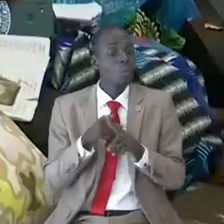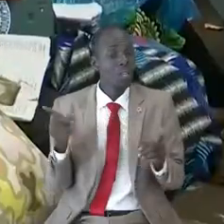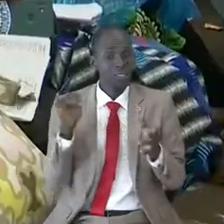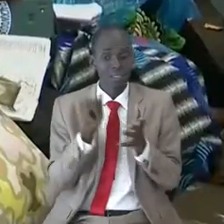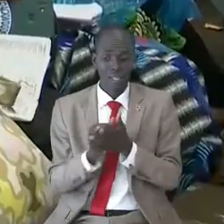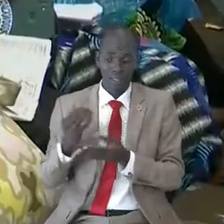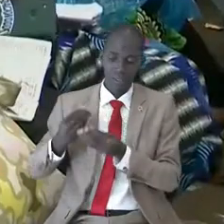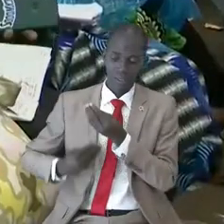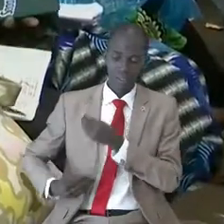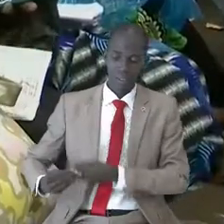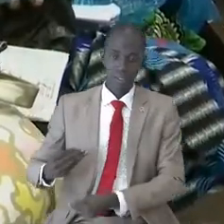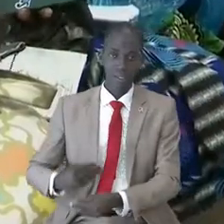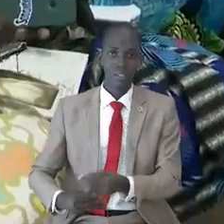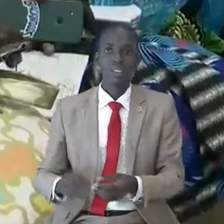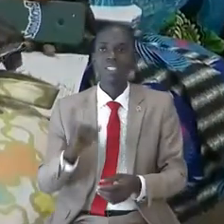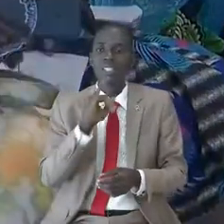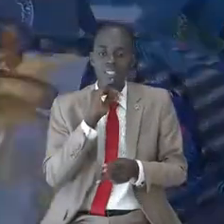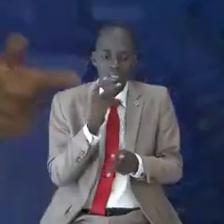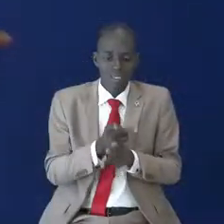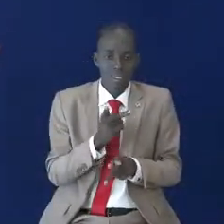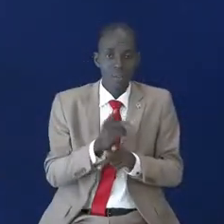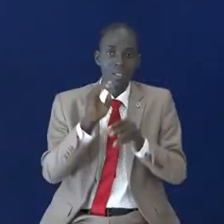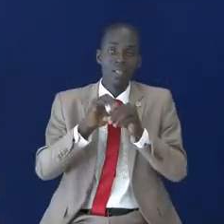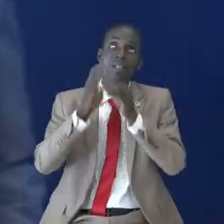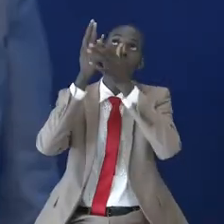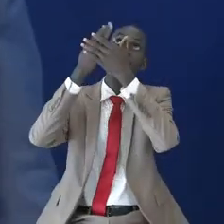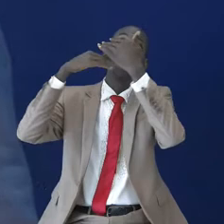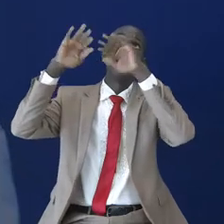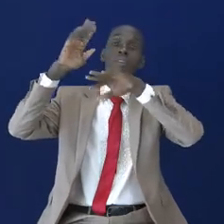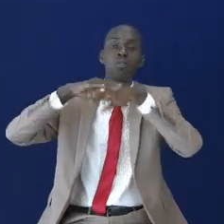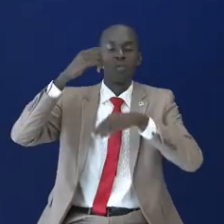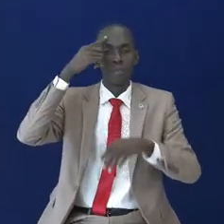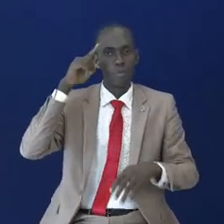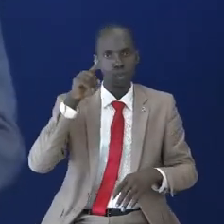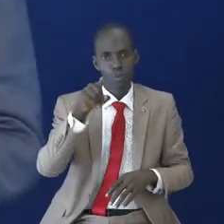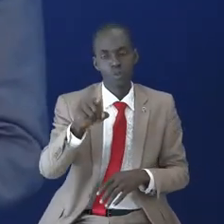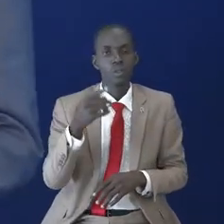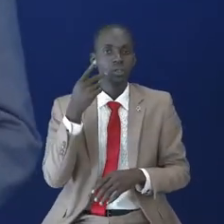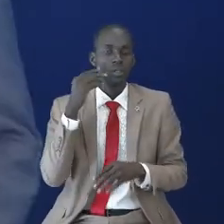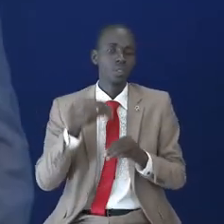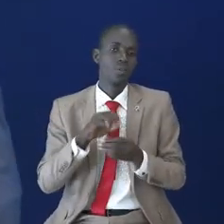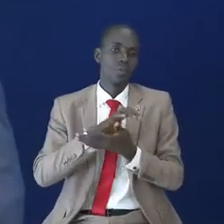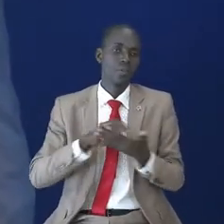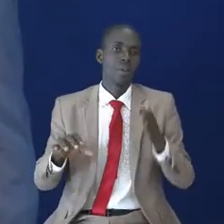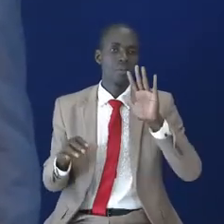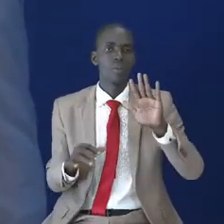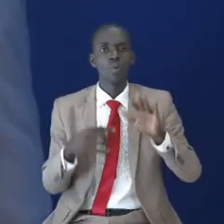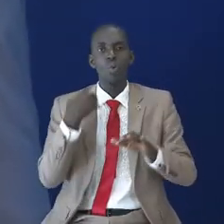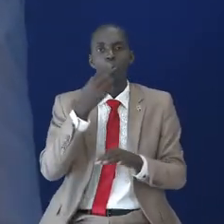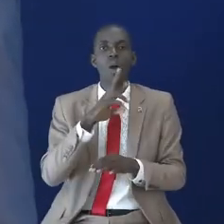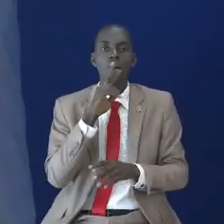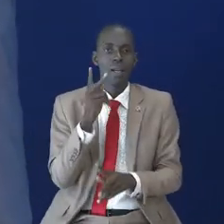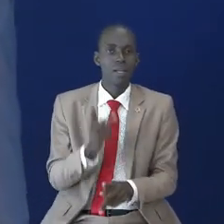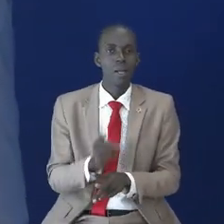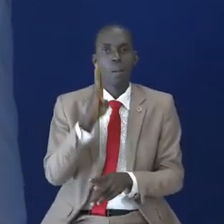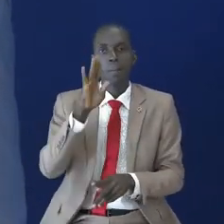inheritance is reserved in heaven for you. Look at verse 5. Who are kept by